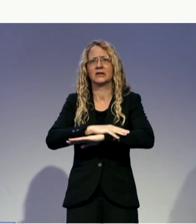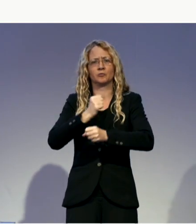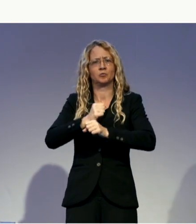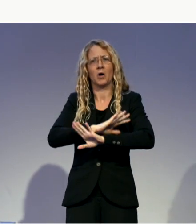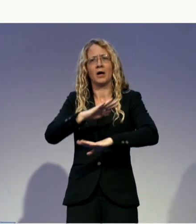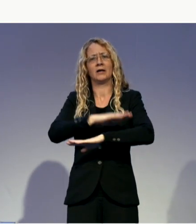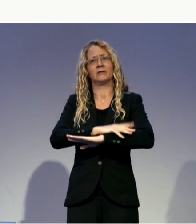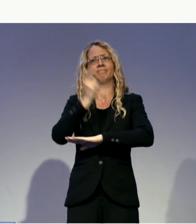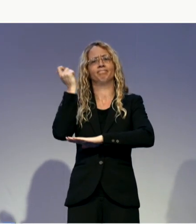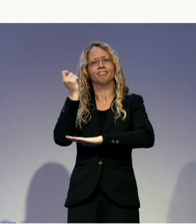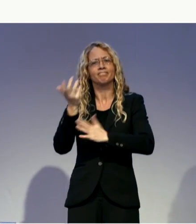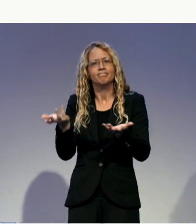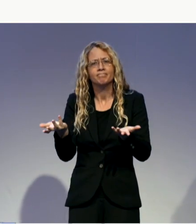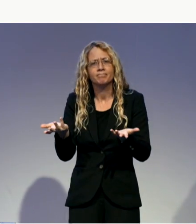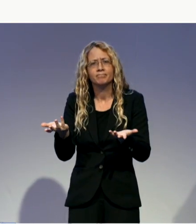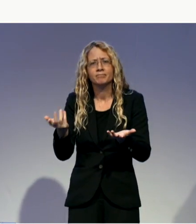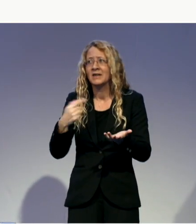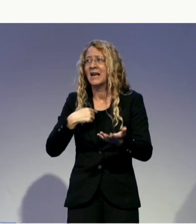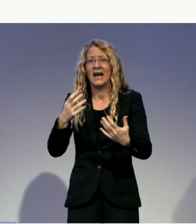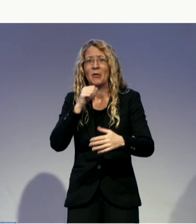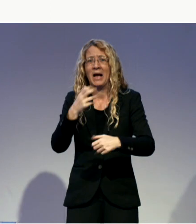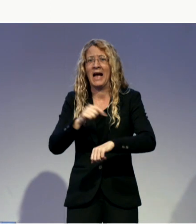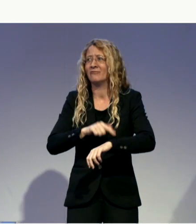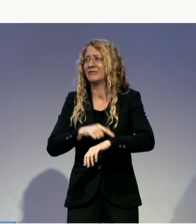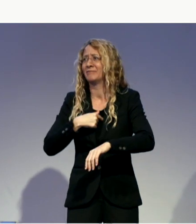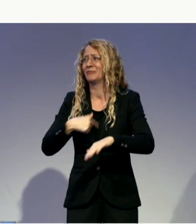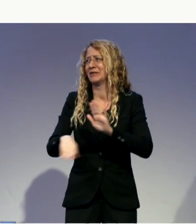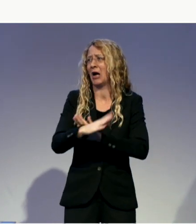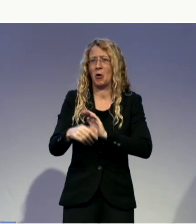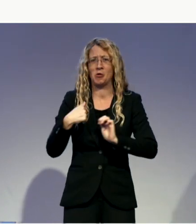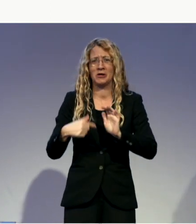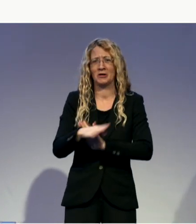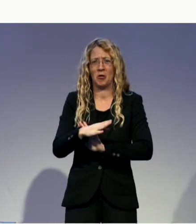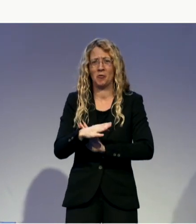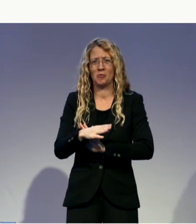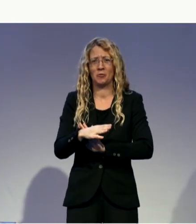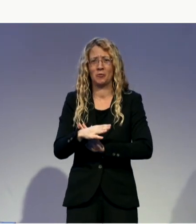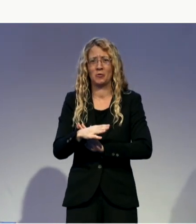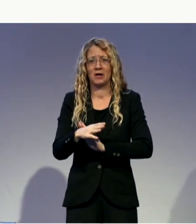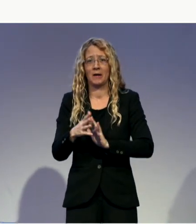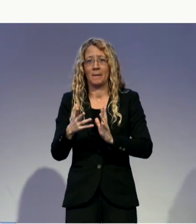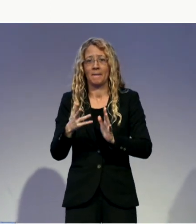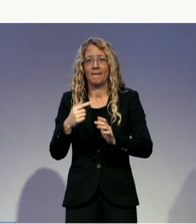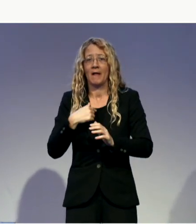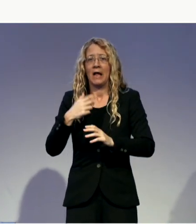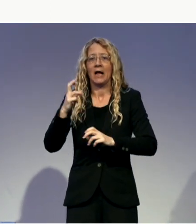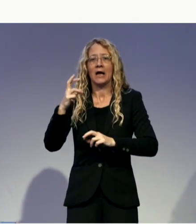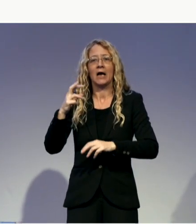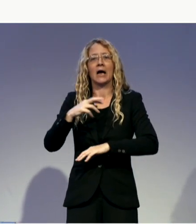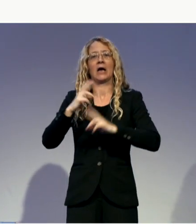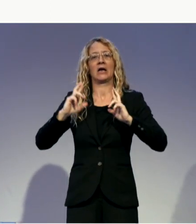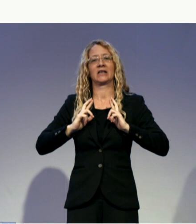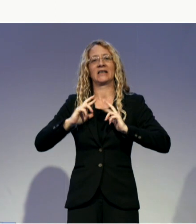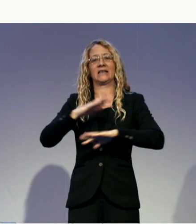I don't have time. No, I'm not going to retire from the Zero Conference, not at all. What I said, what I really meant to say